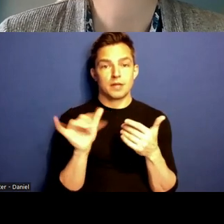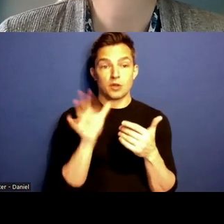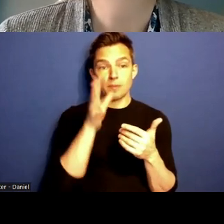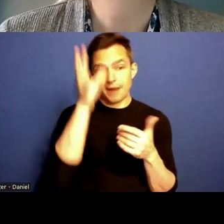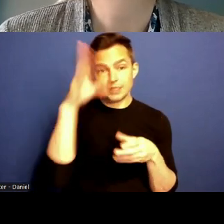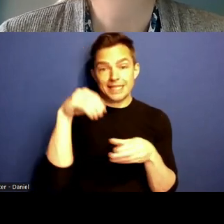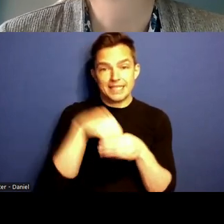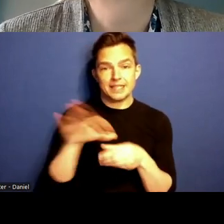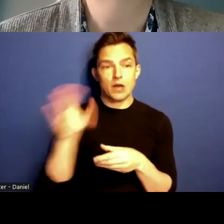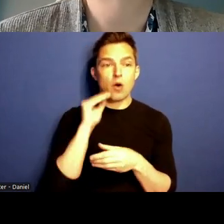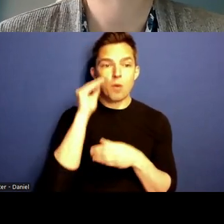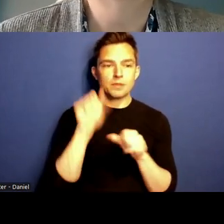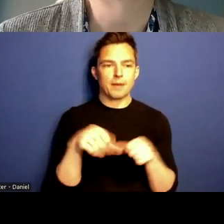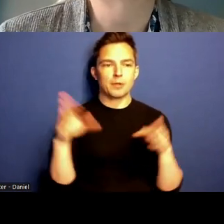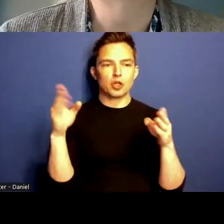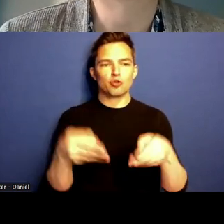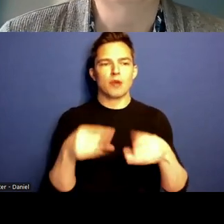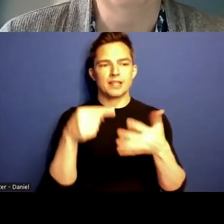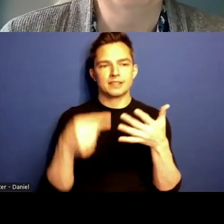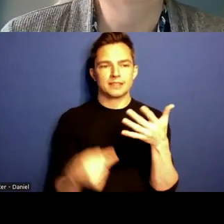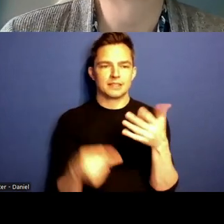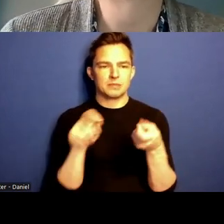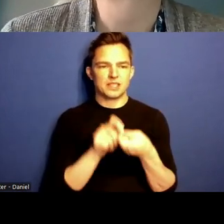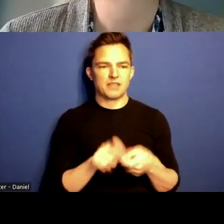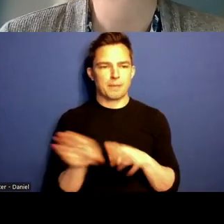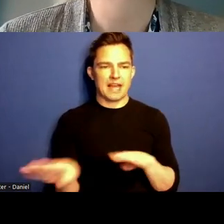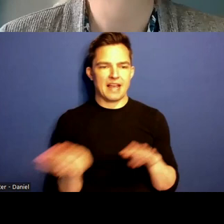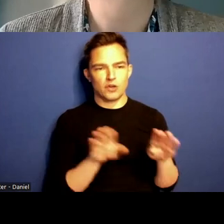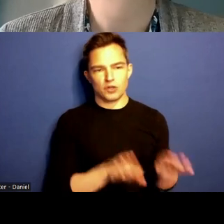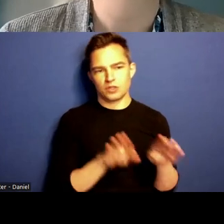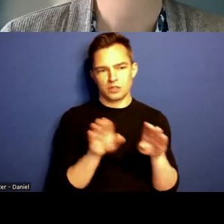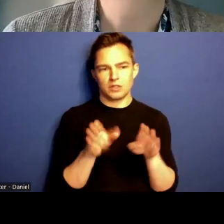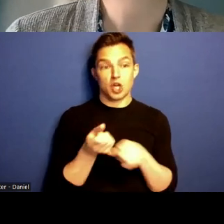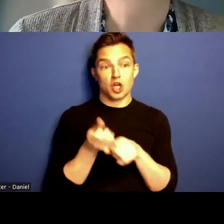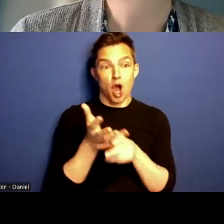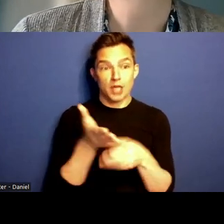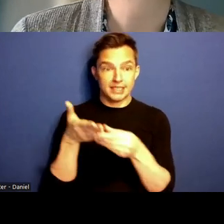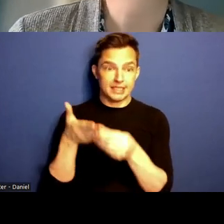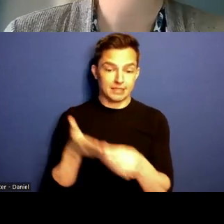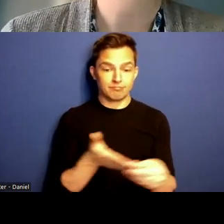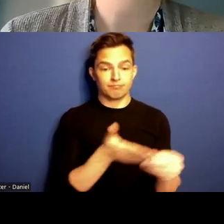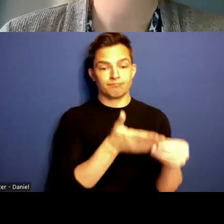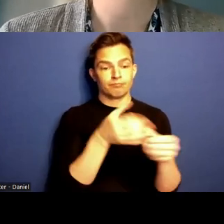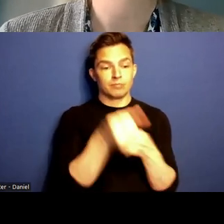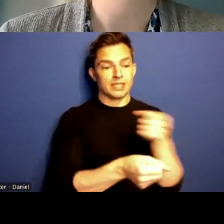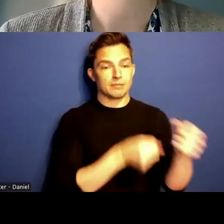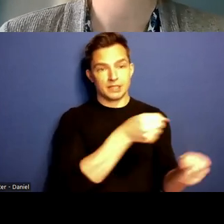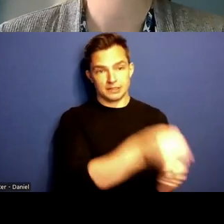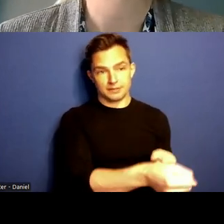home that is going to be able to address, you know, specific behaviors that are causing maybe placements